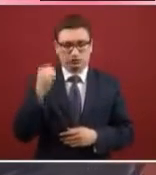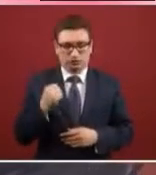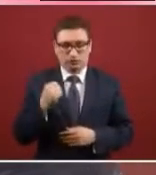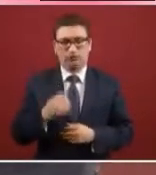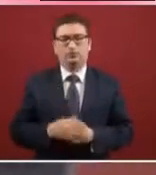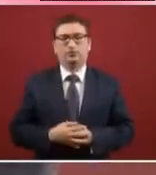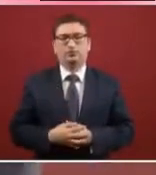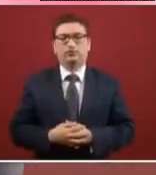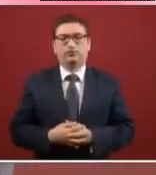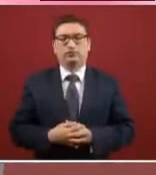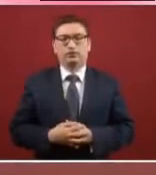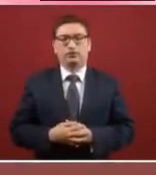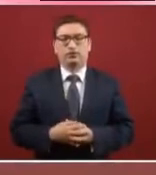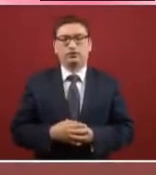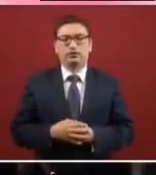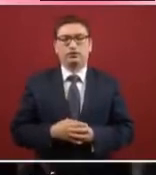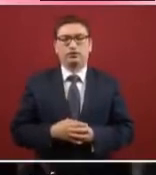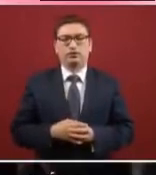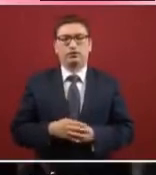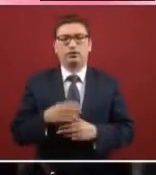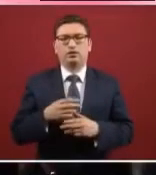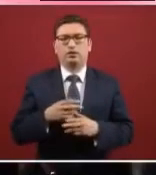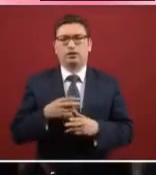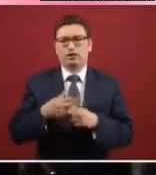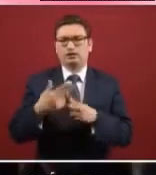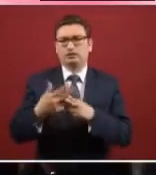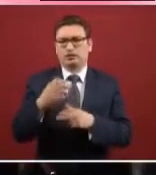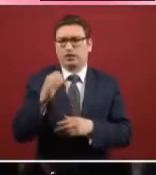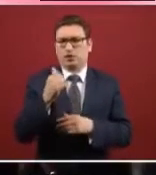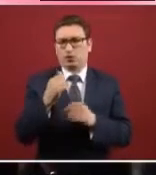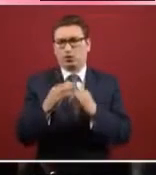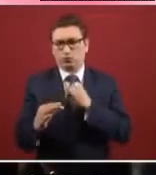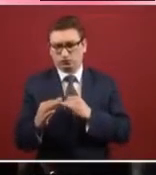a trip to Sinaloa and Sonora. A finales de agosto. At the end of